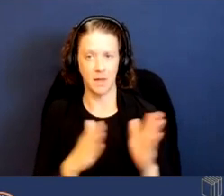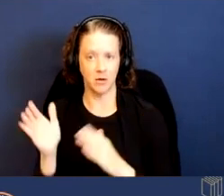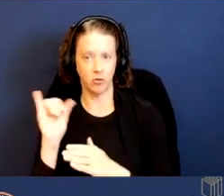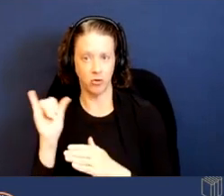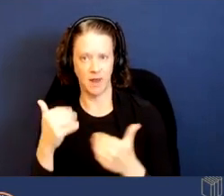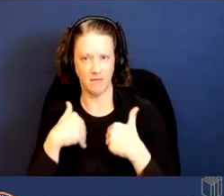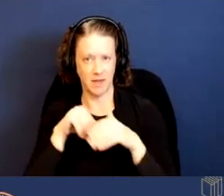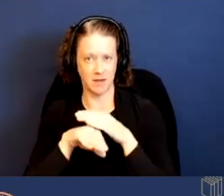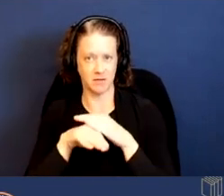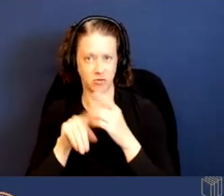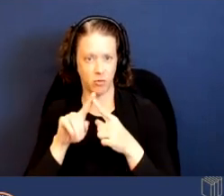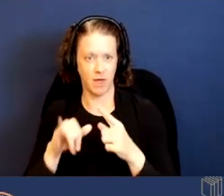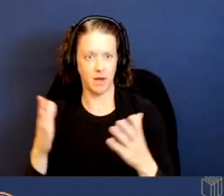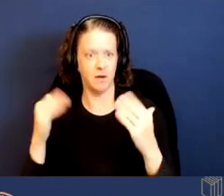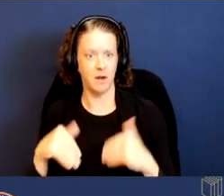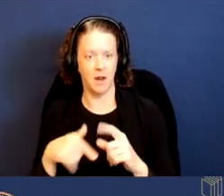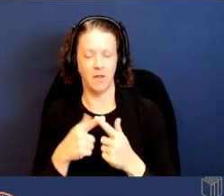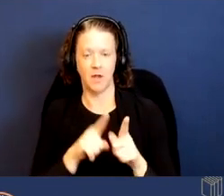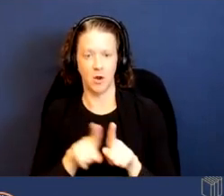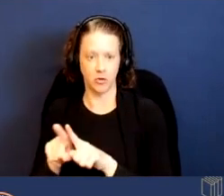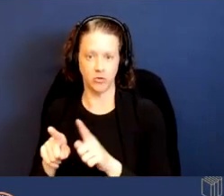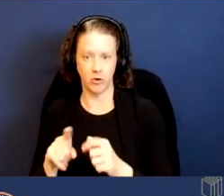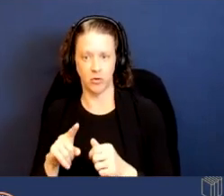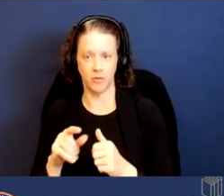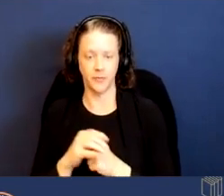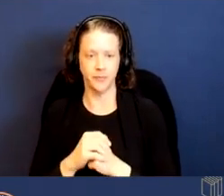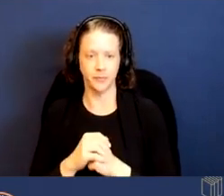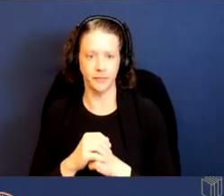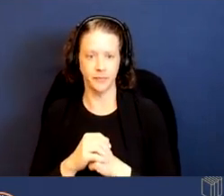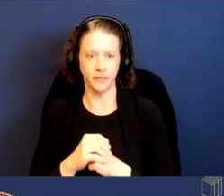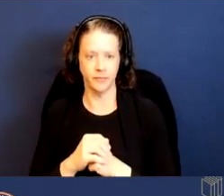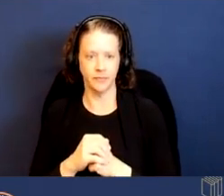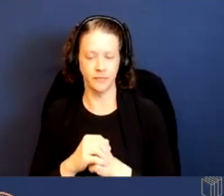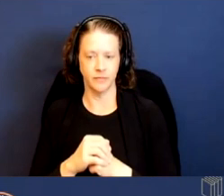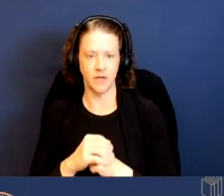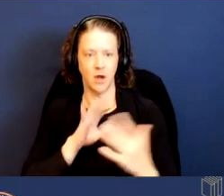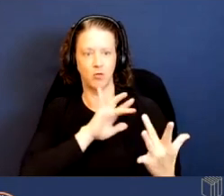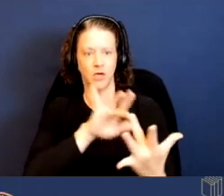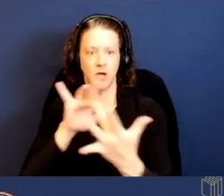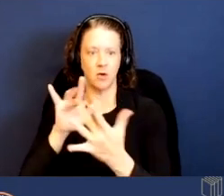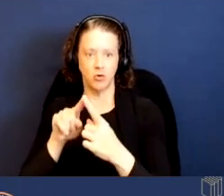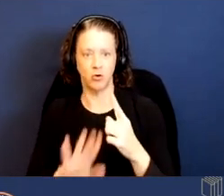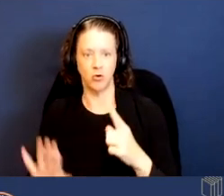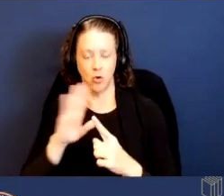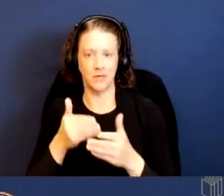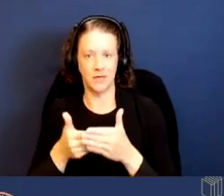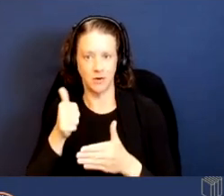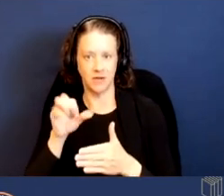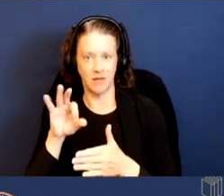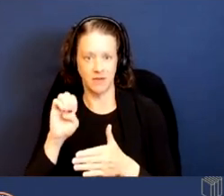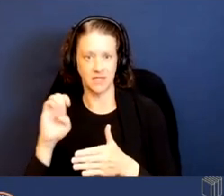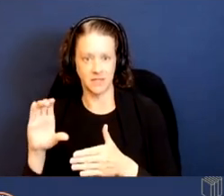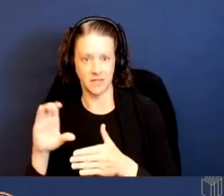that. And then also, first and foremost as well, your nearest FEC is also just